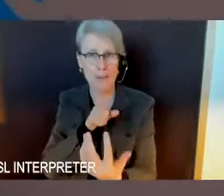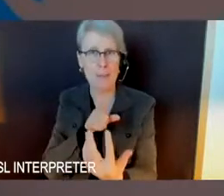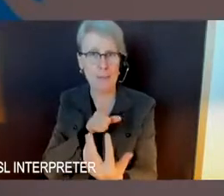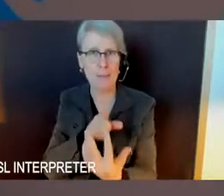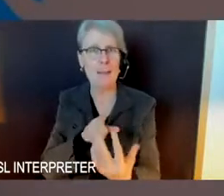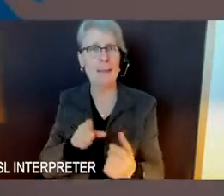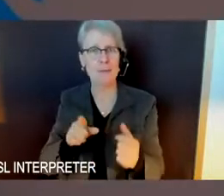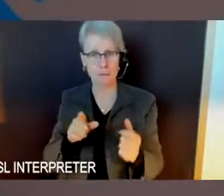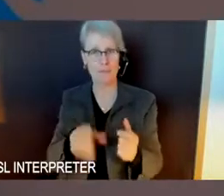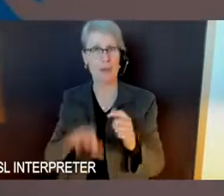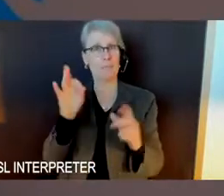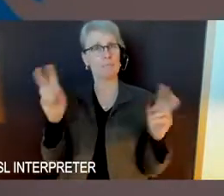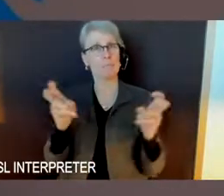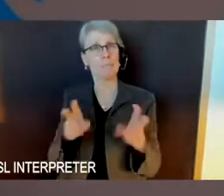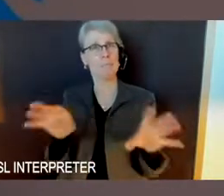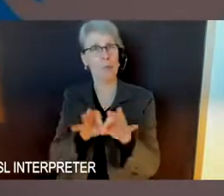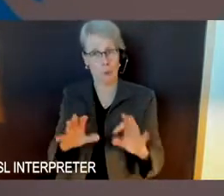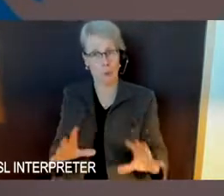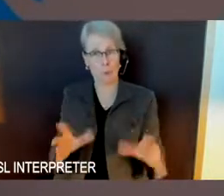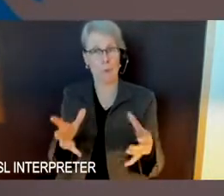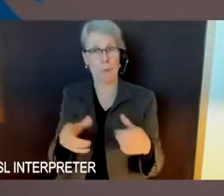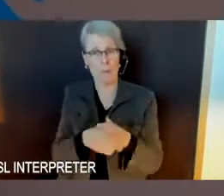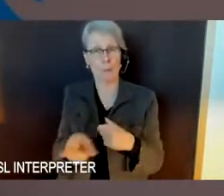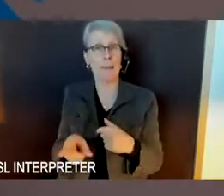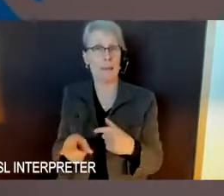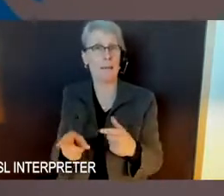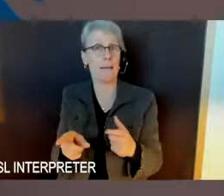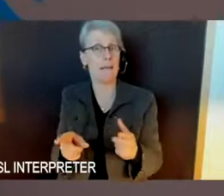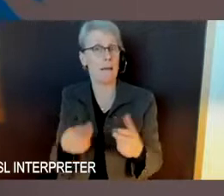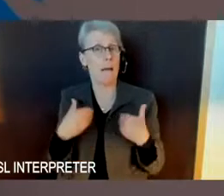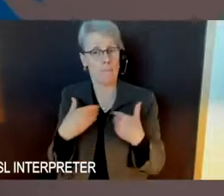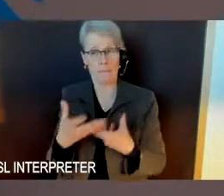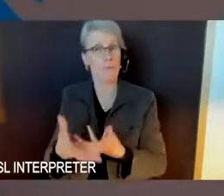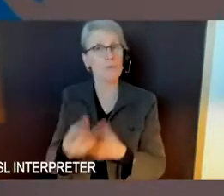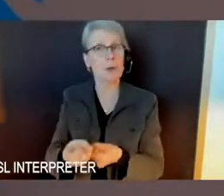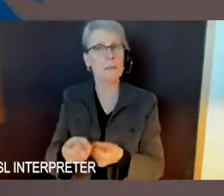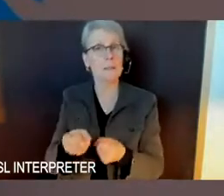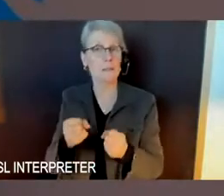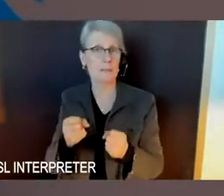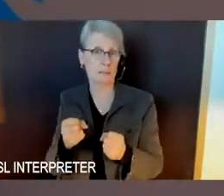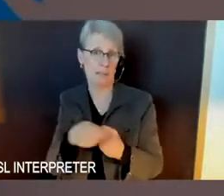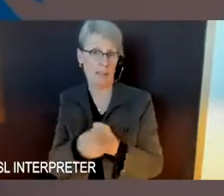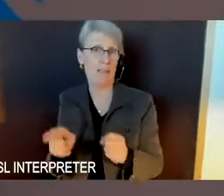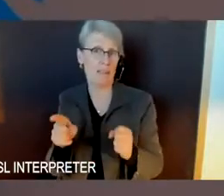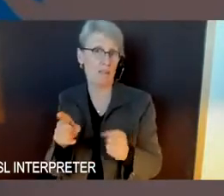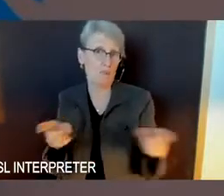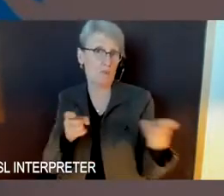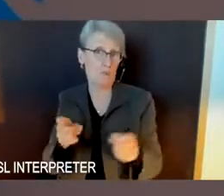a bridge, an important bridge that has the trust and has the attention